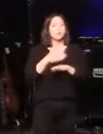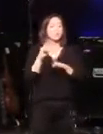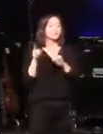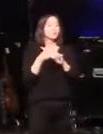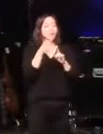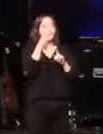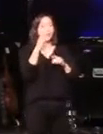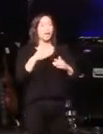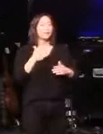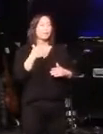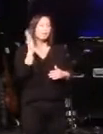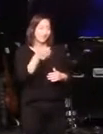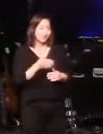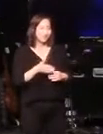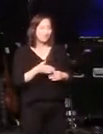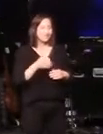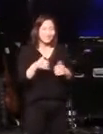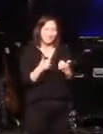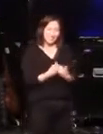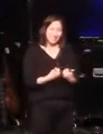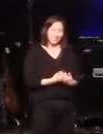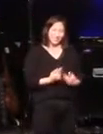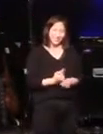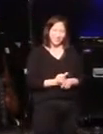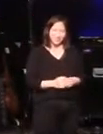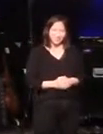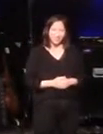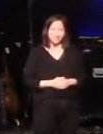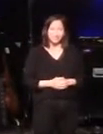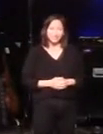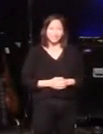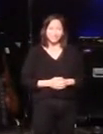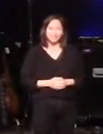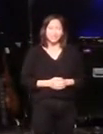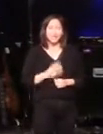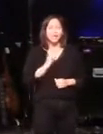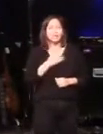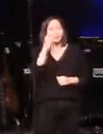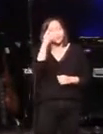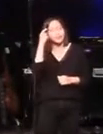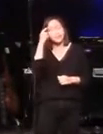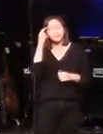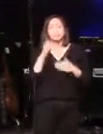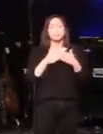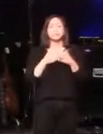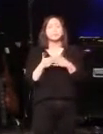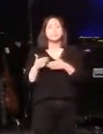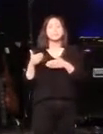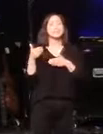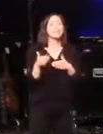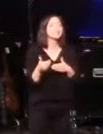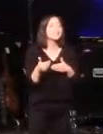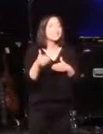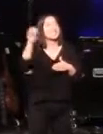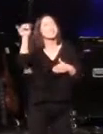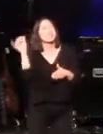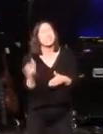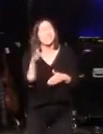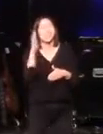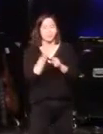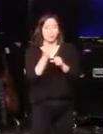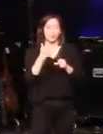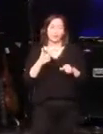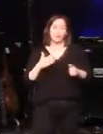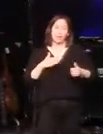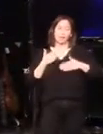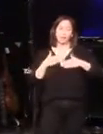game. And the idea is we just, in our brains, think that whatever this next thing is going to be, that's going to be it. That's what's going to bring